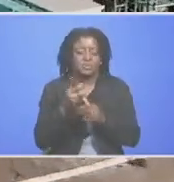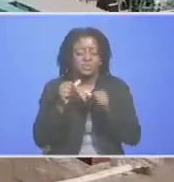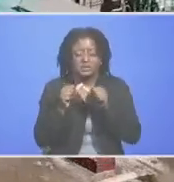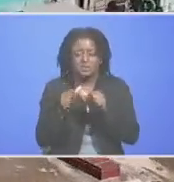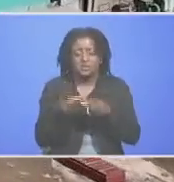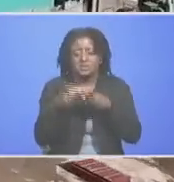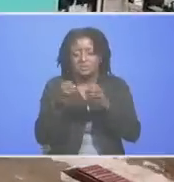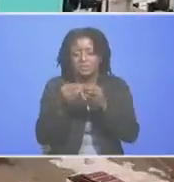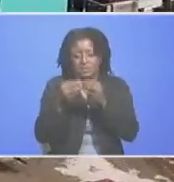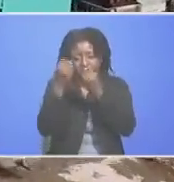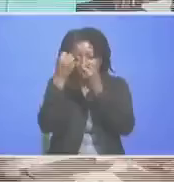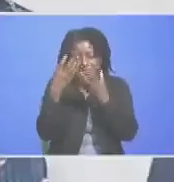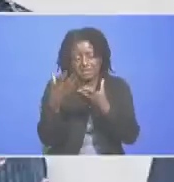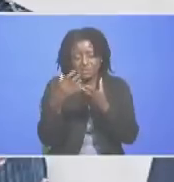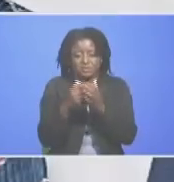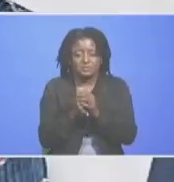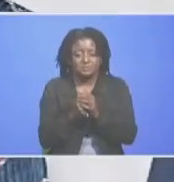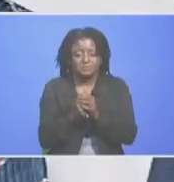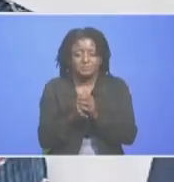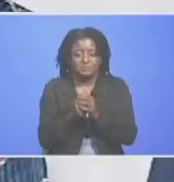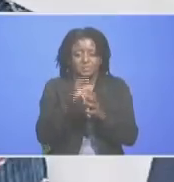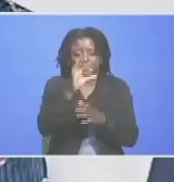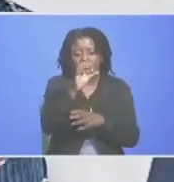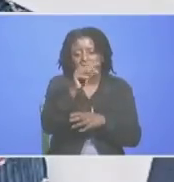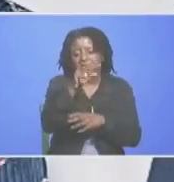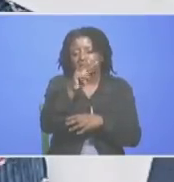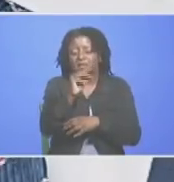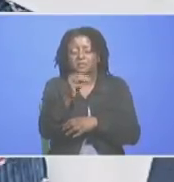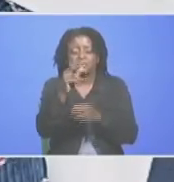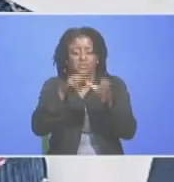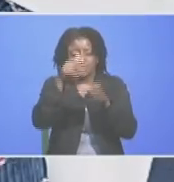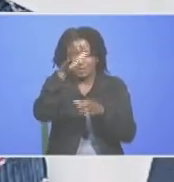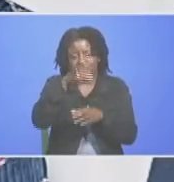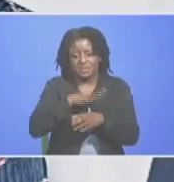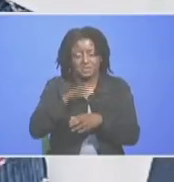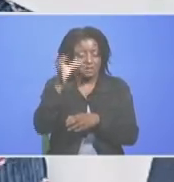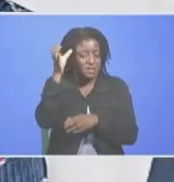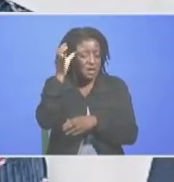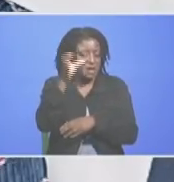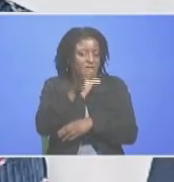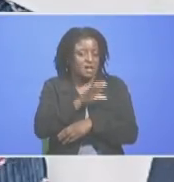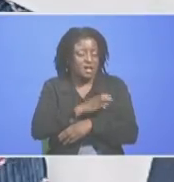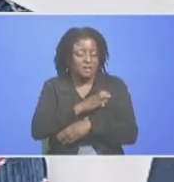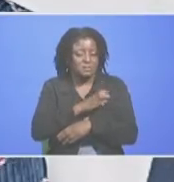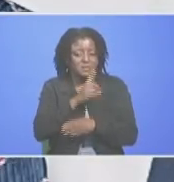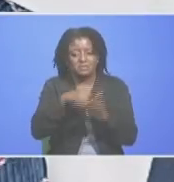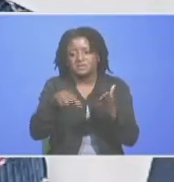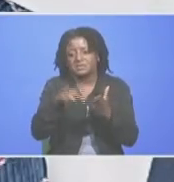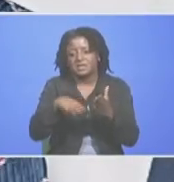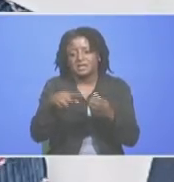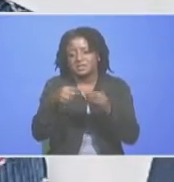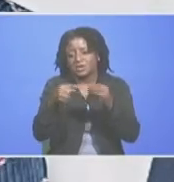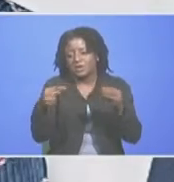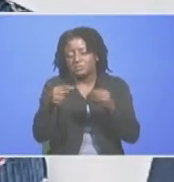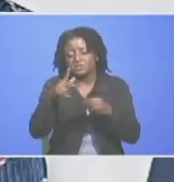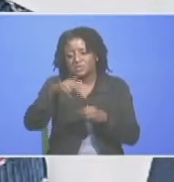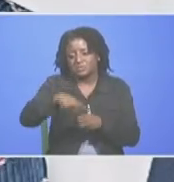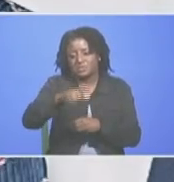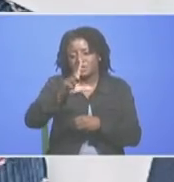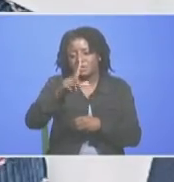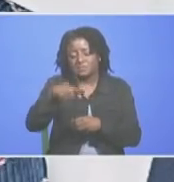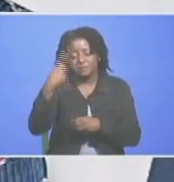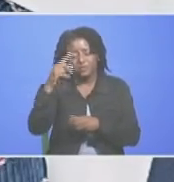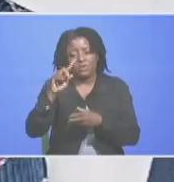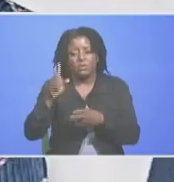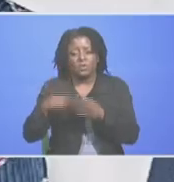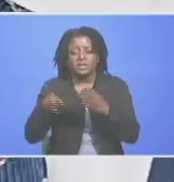become available. Free National Movement Chairman Carl Culmer lashing out at the opposition Progressive Liberal Party for what he